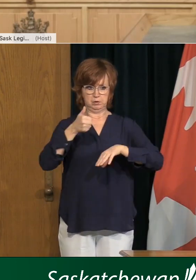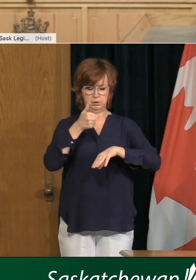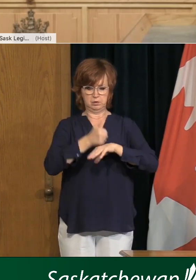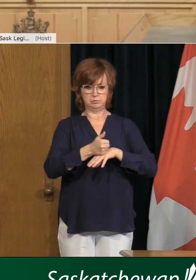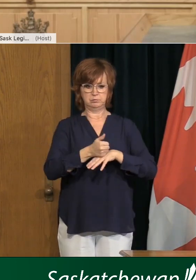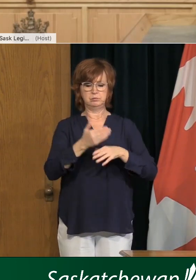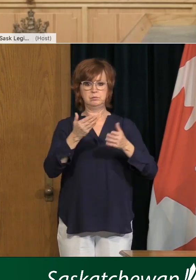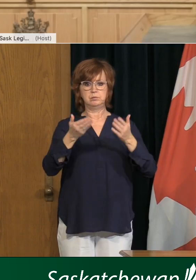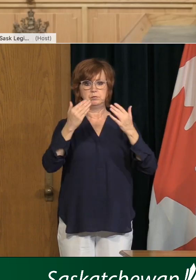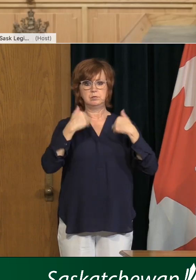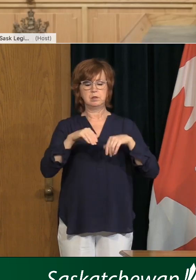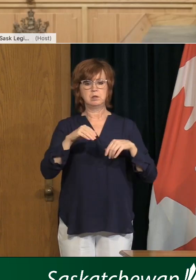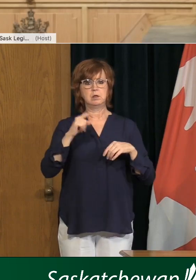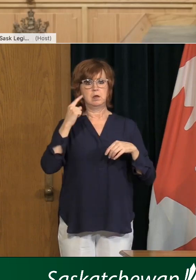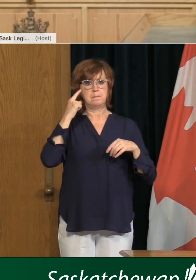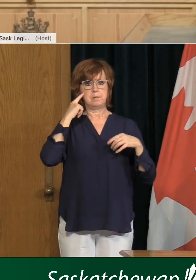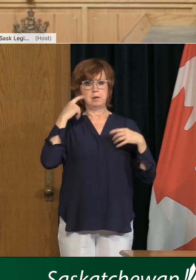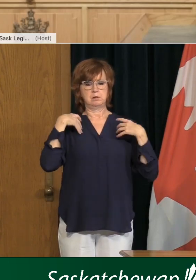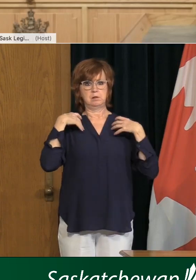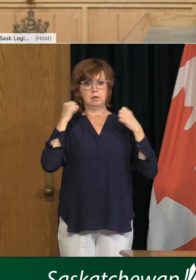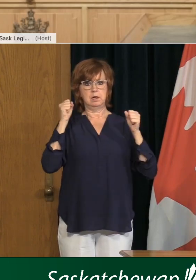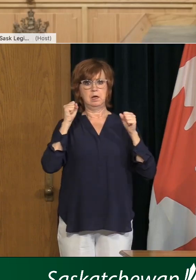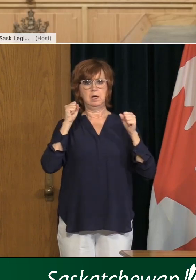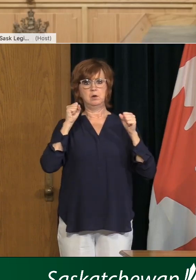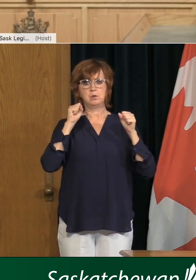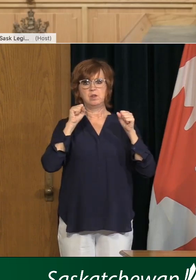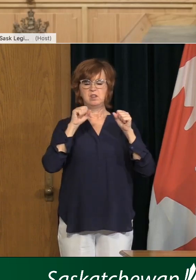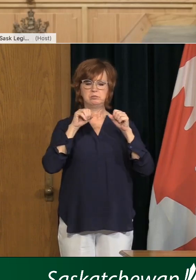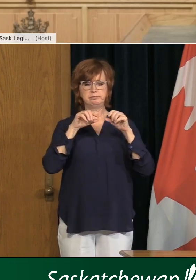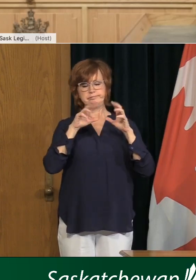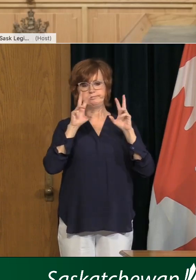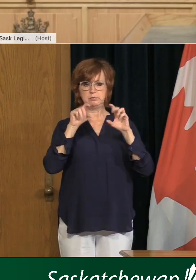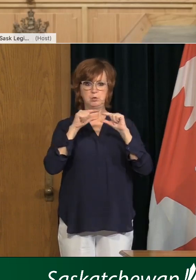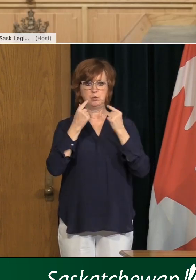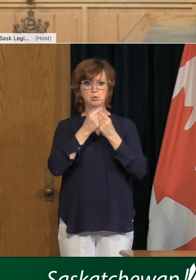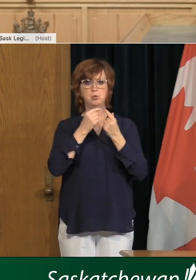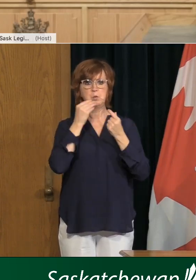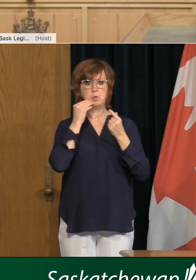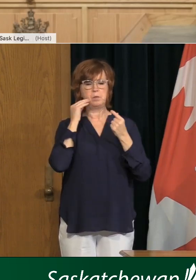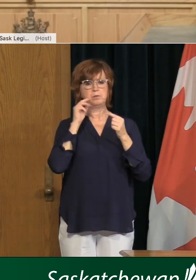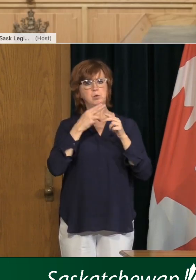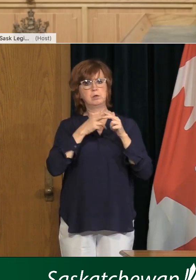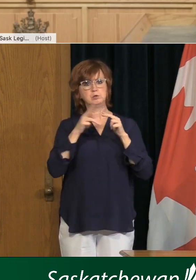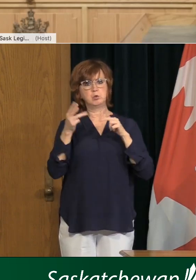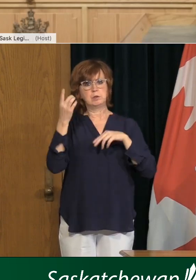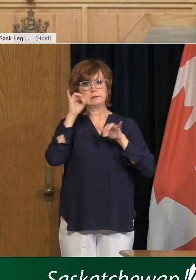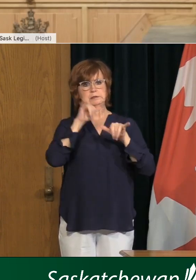health short stay units. Next slide, please.